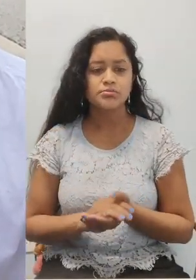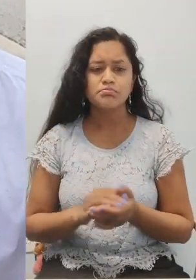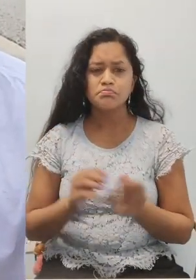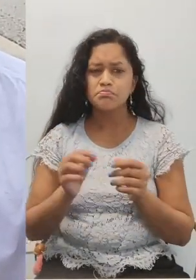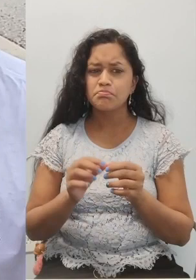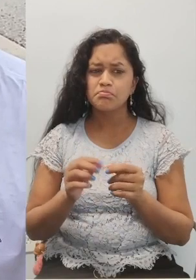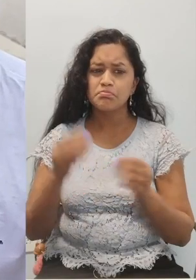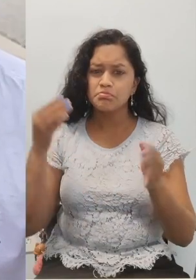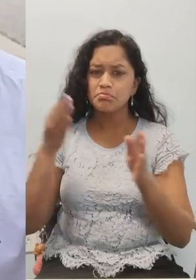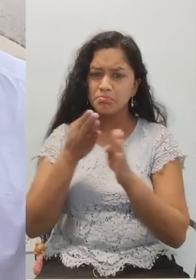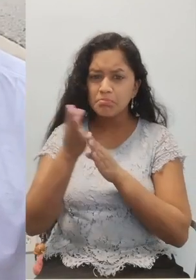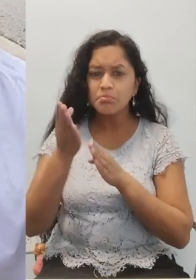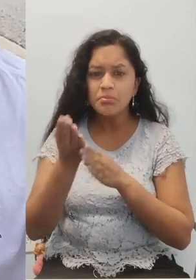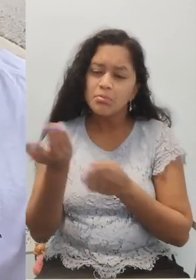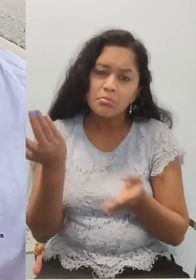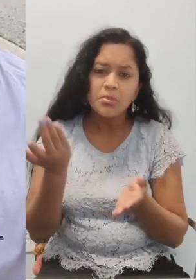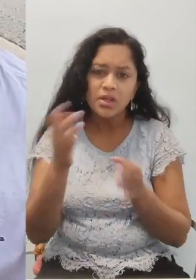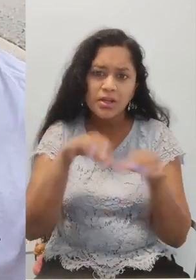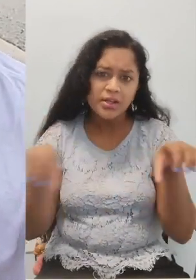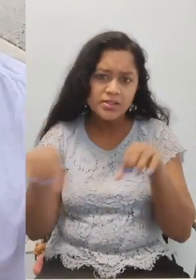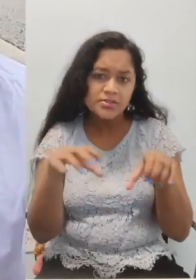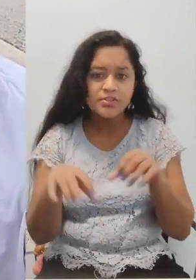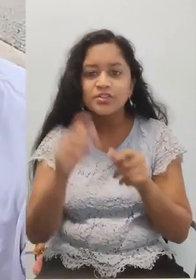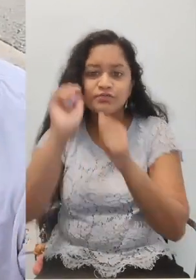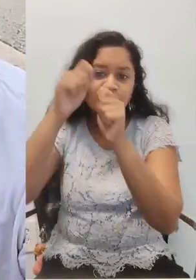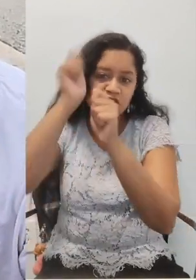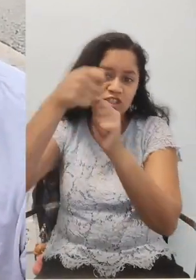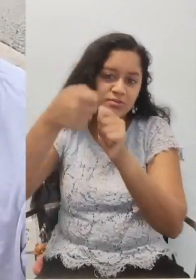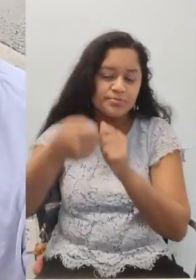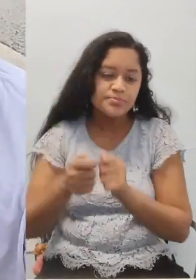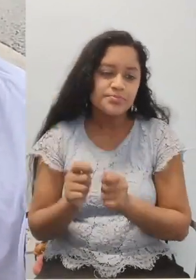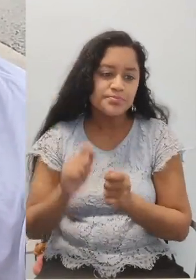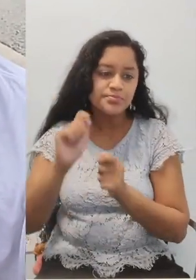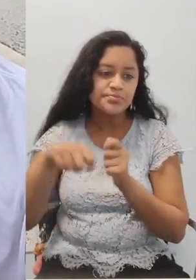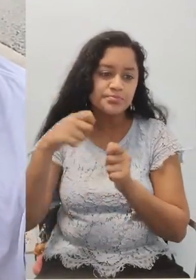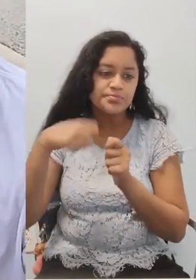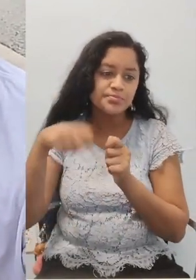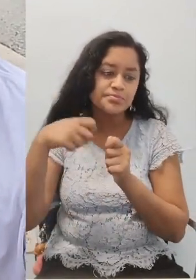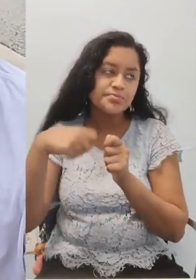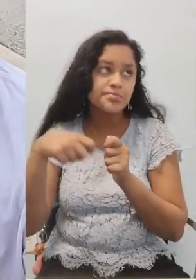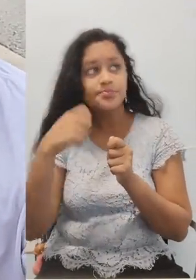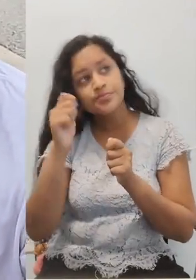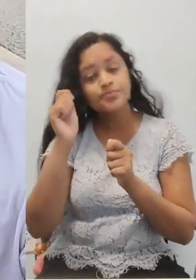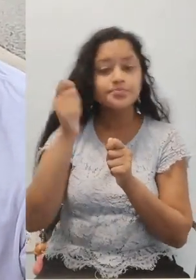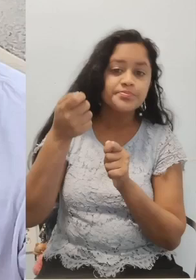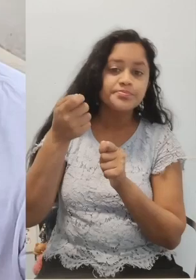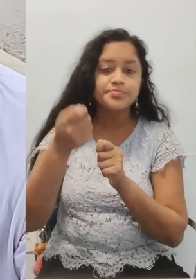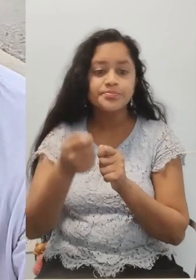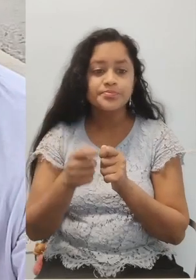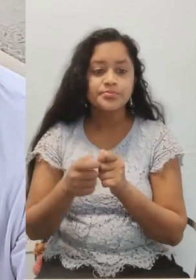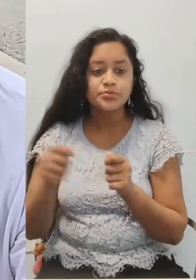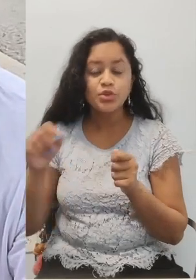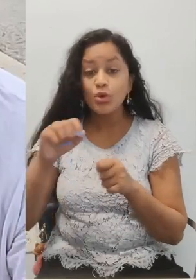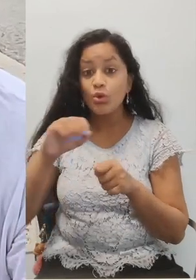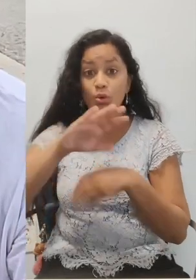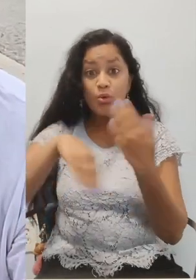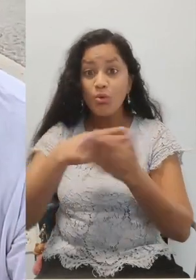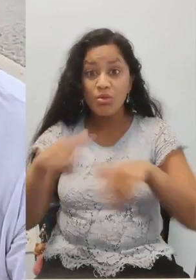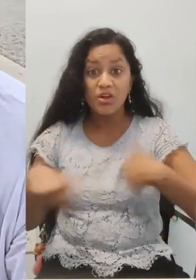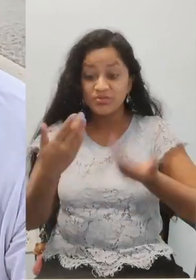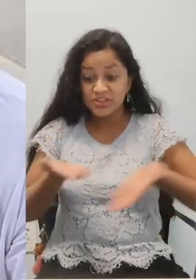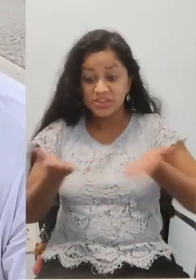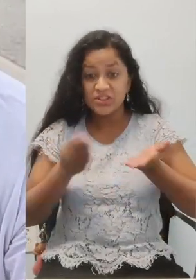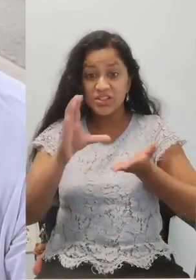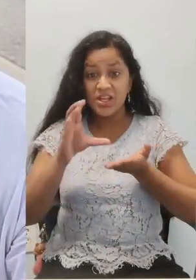That was our main activity of choice. We just fish off the iron shore or stuff like that. You know what I mean? So just my